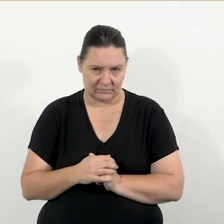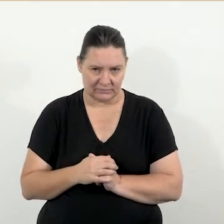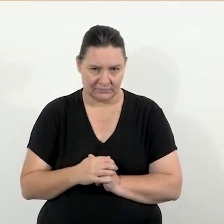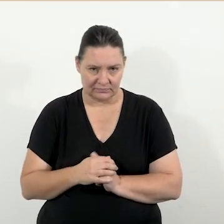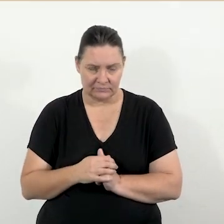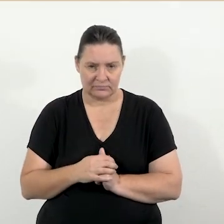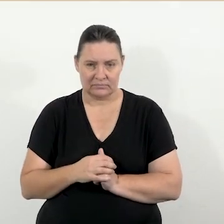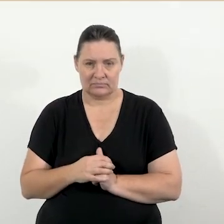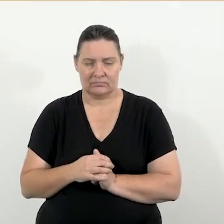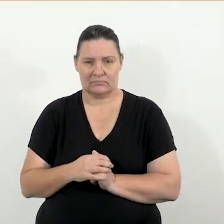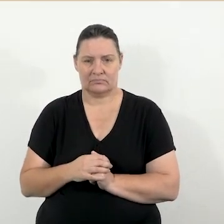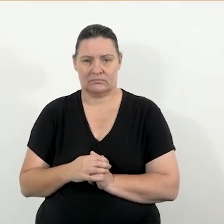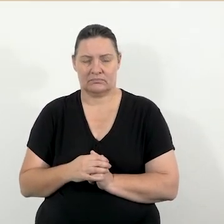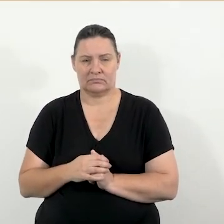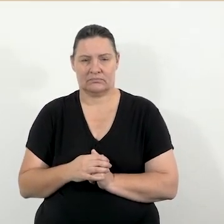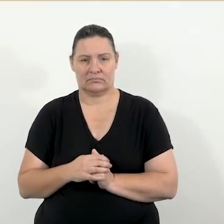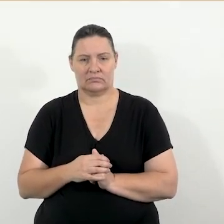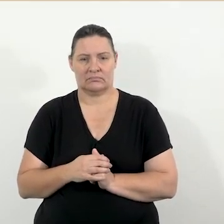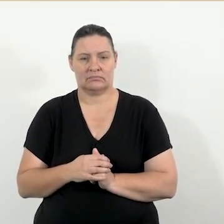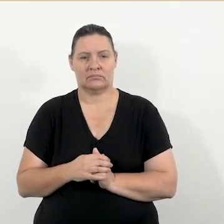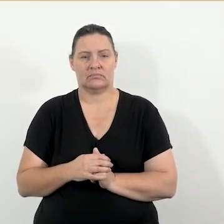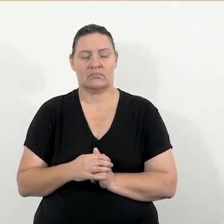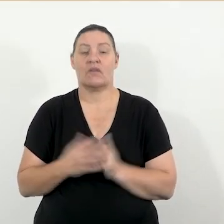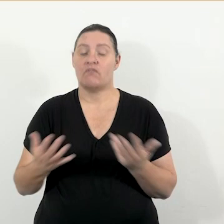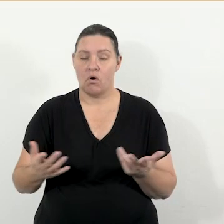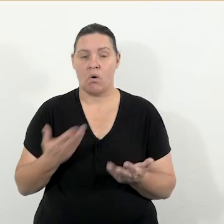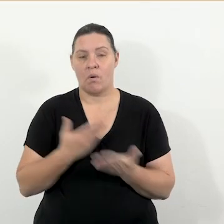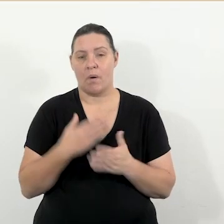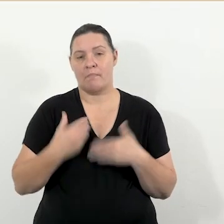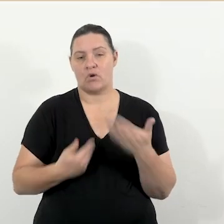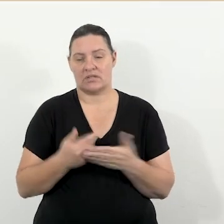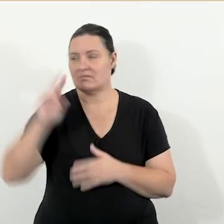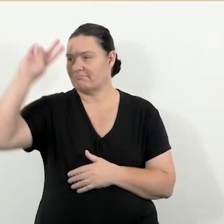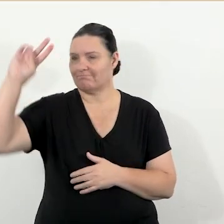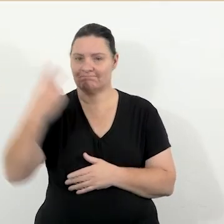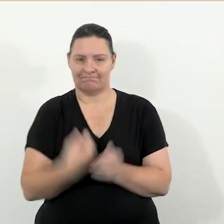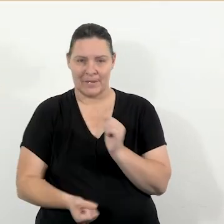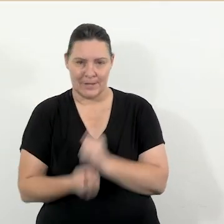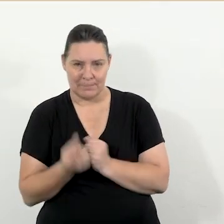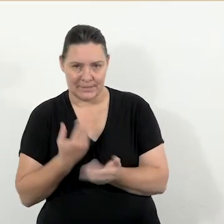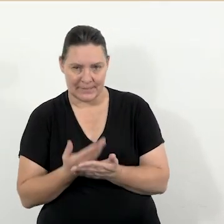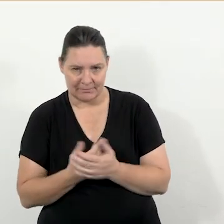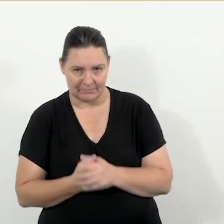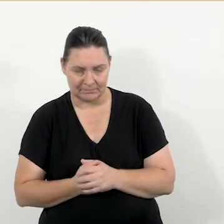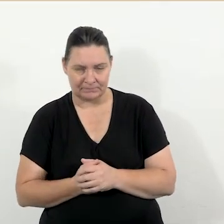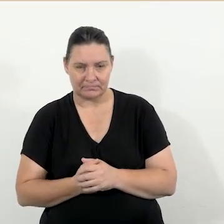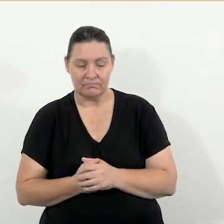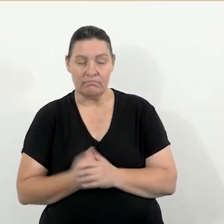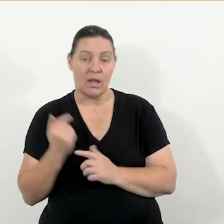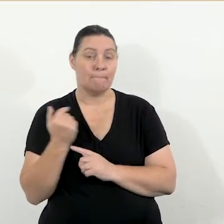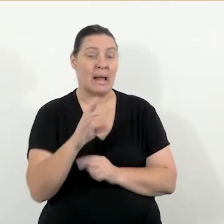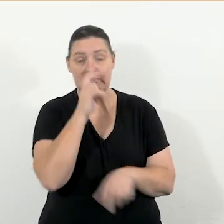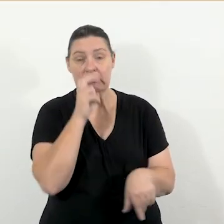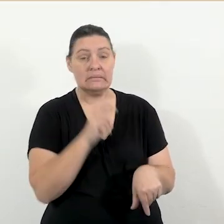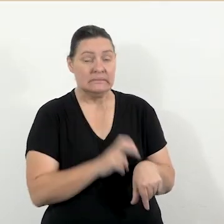roots, into the roots, then into the stem, then into the leaf, in order for the process of photosynthesis to occur. Remember,